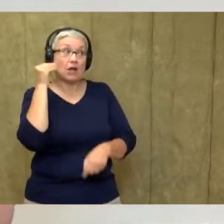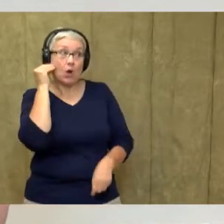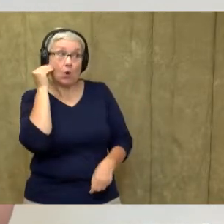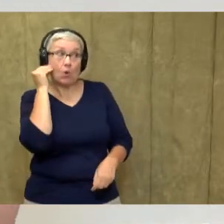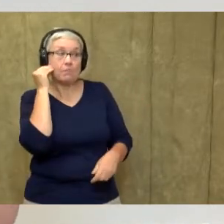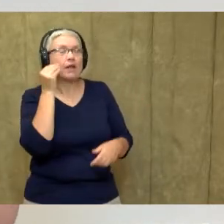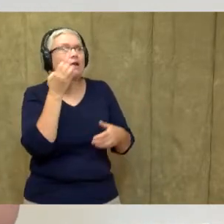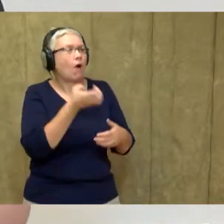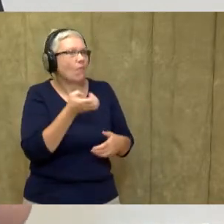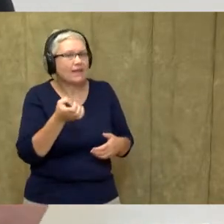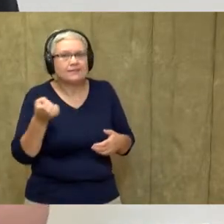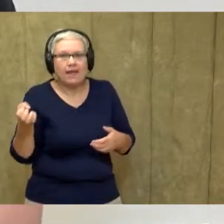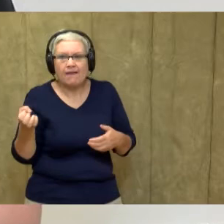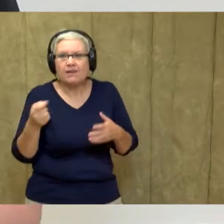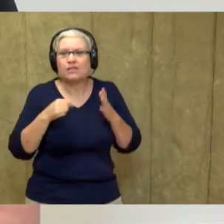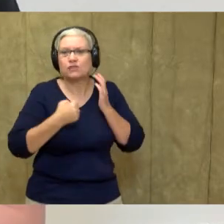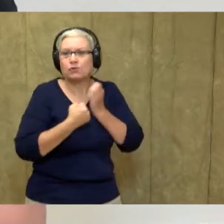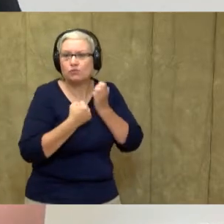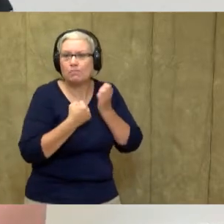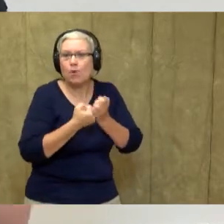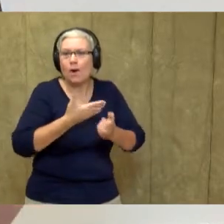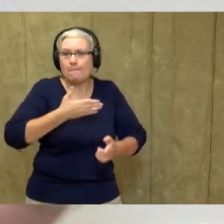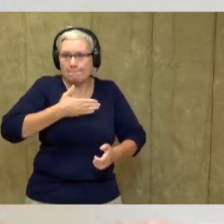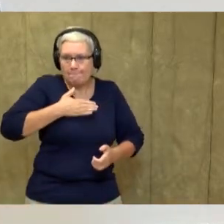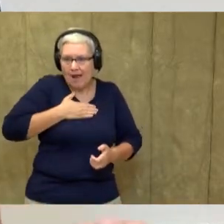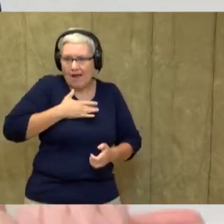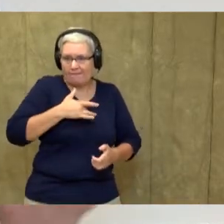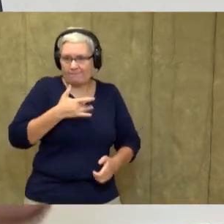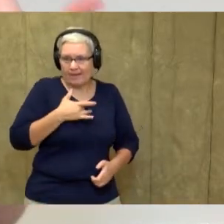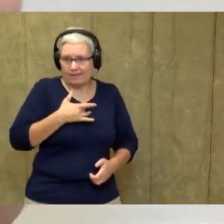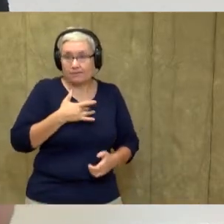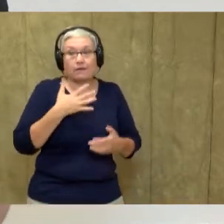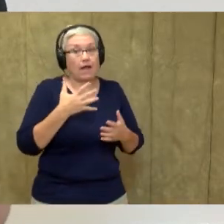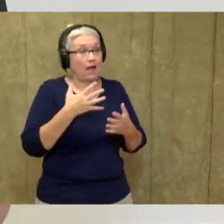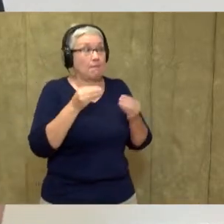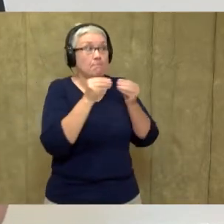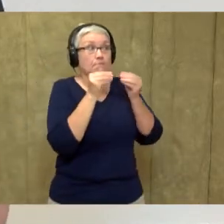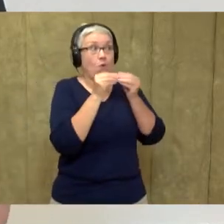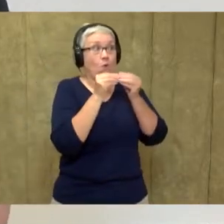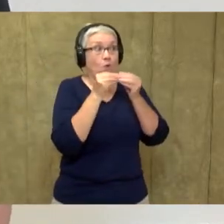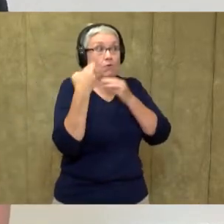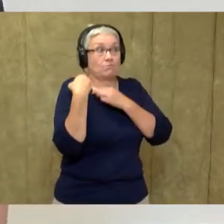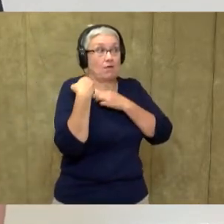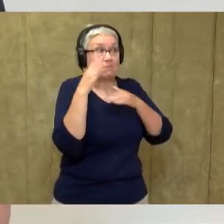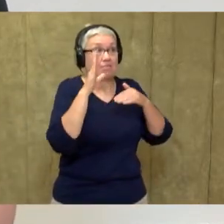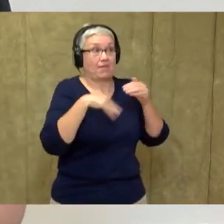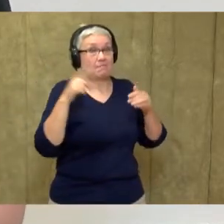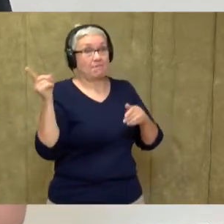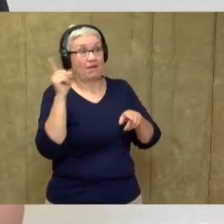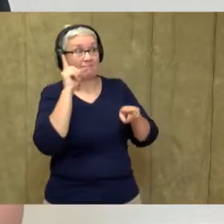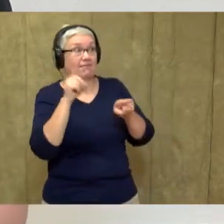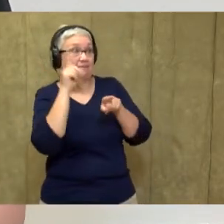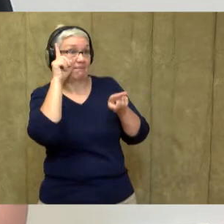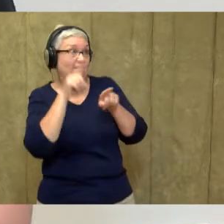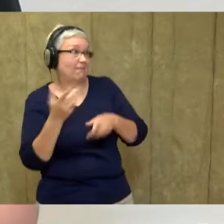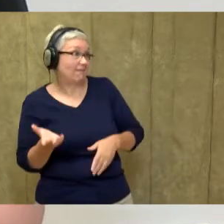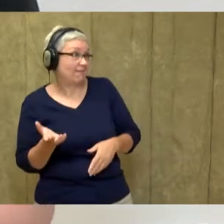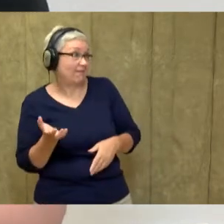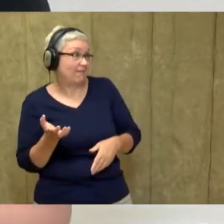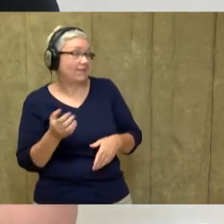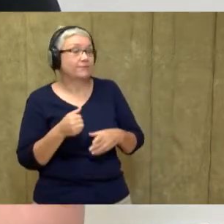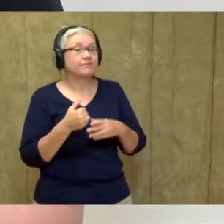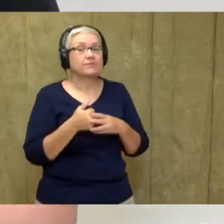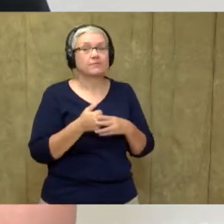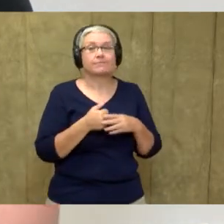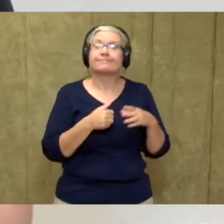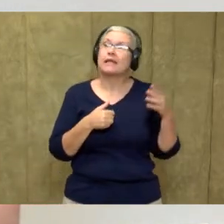this evidence. You say, you remember how I'm more responsible than my sibling? Whatever it is, you justify yourself, right?